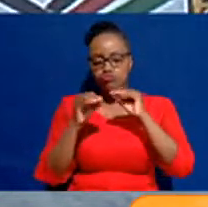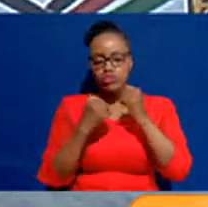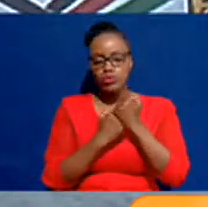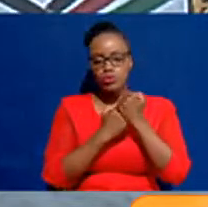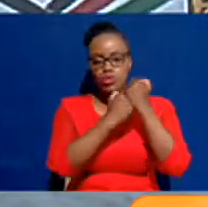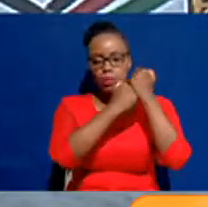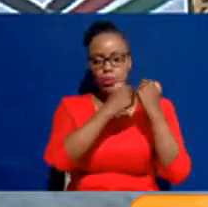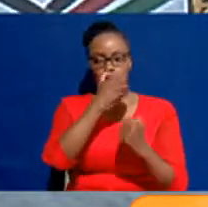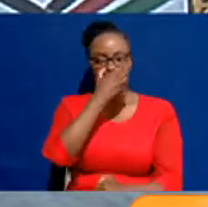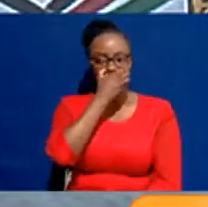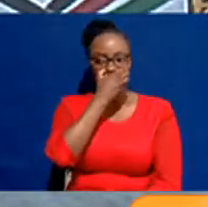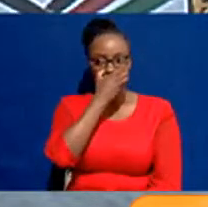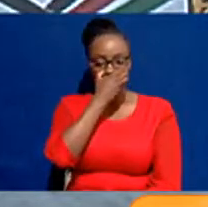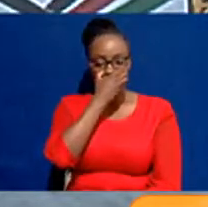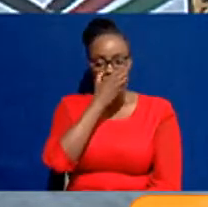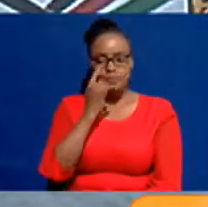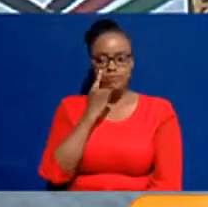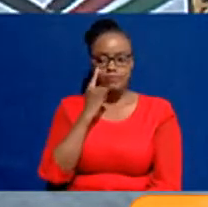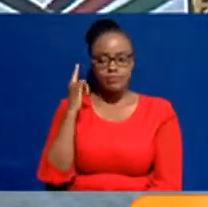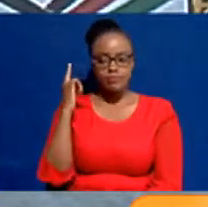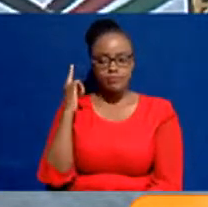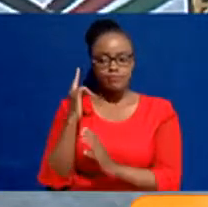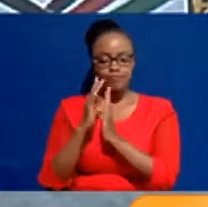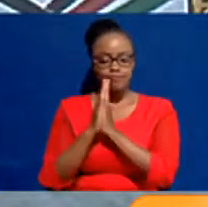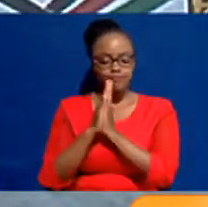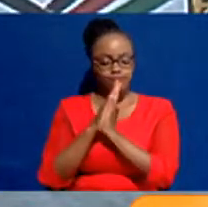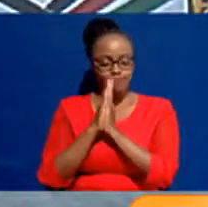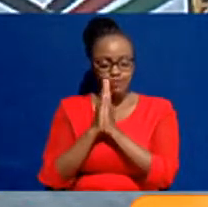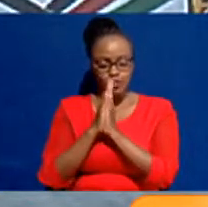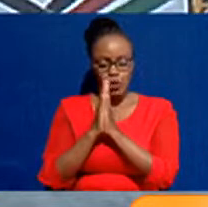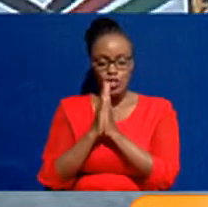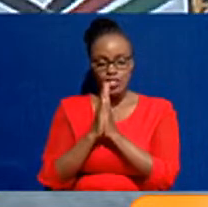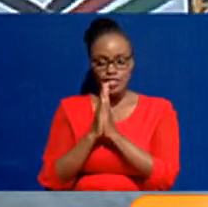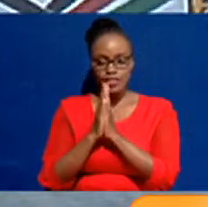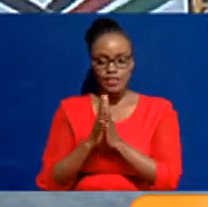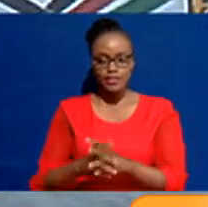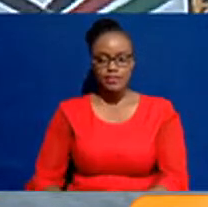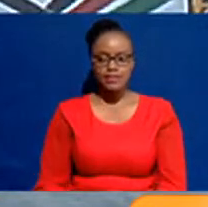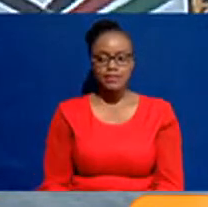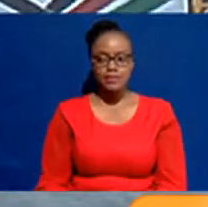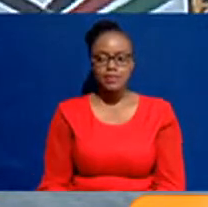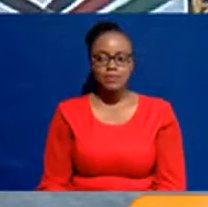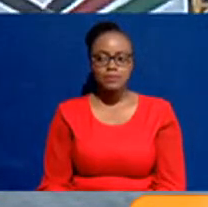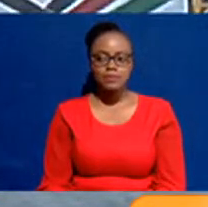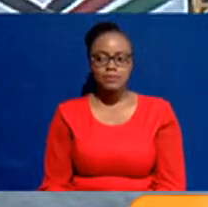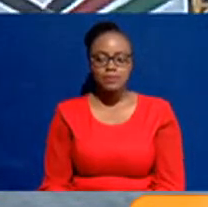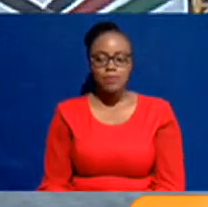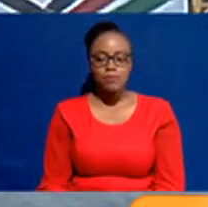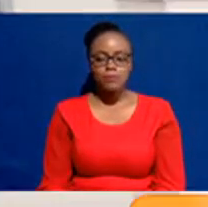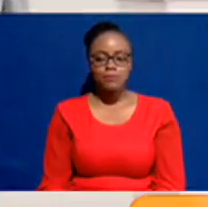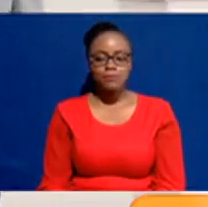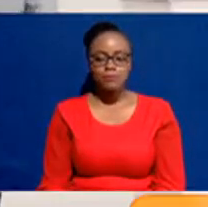President Ruto's bid. Chemutai Goen begins our broadcast this evening with that report.